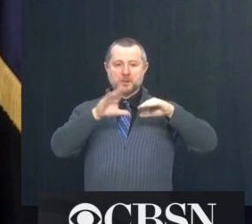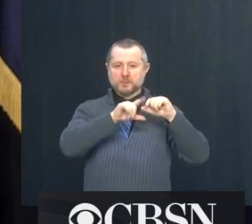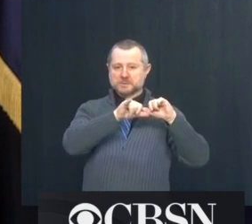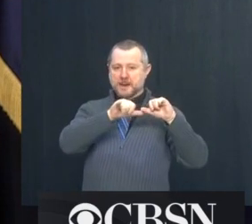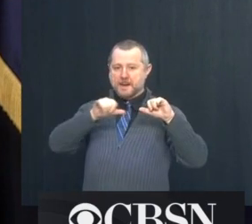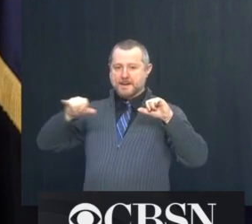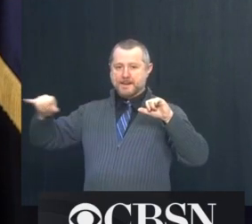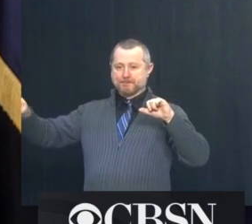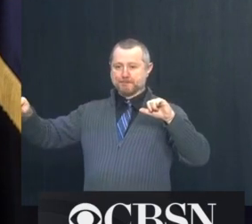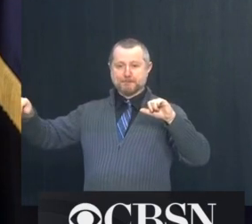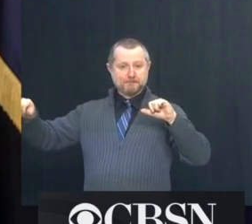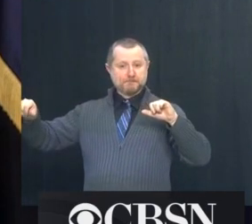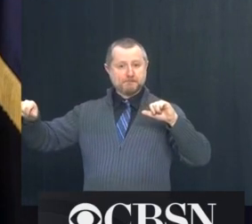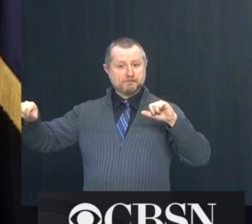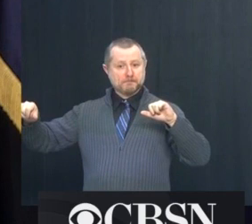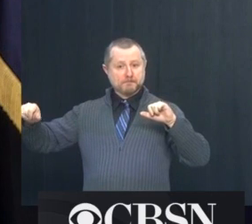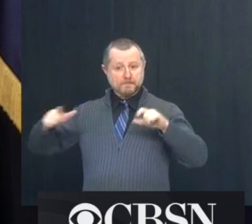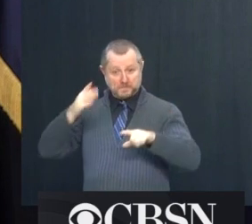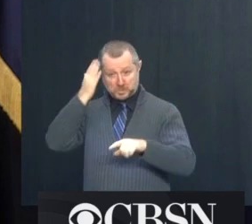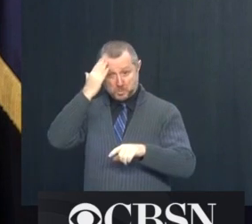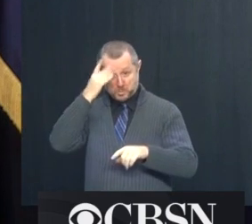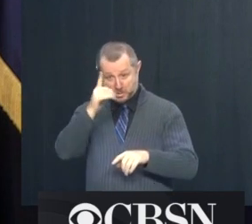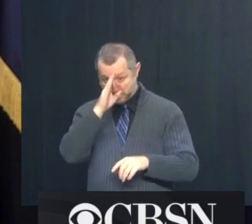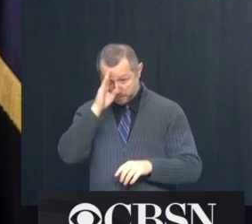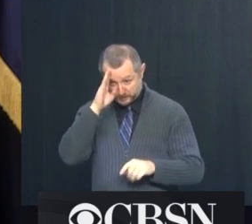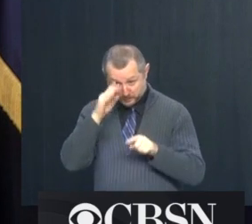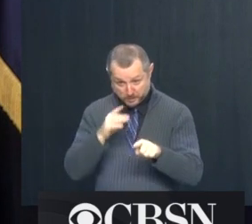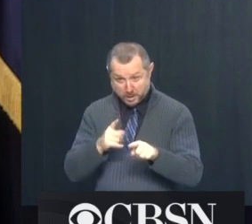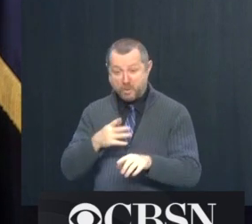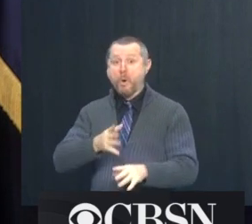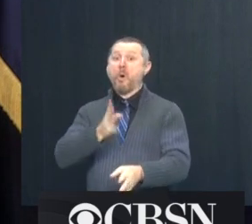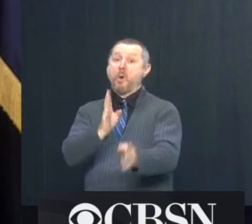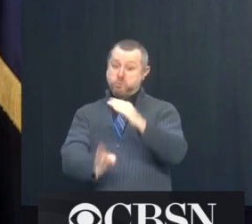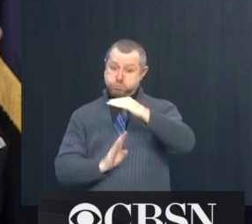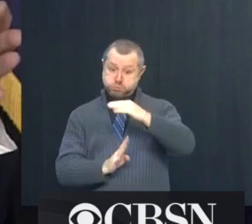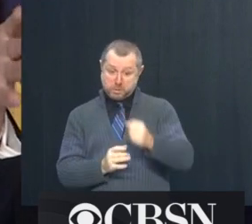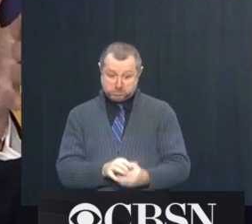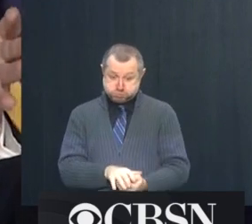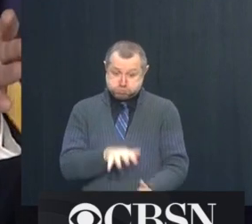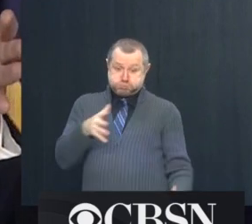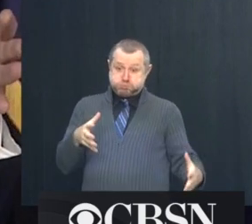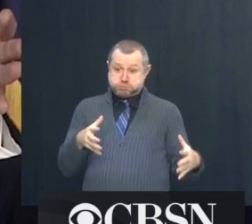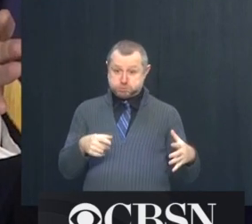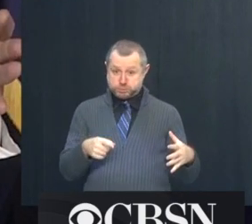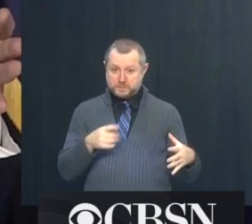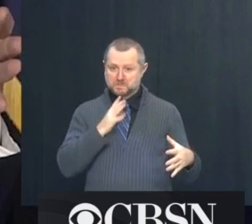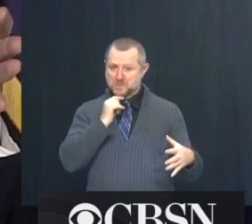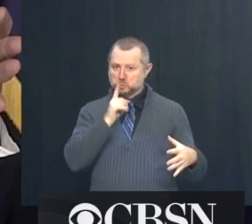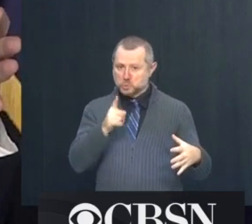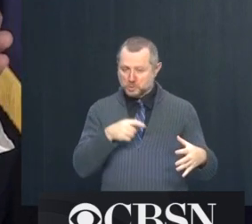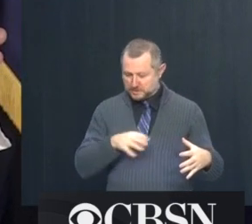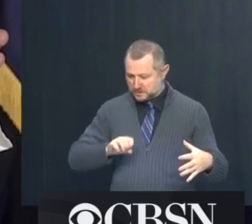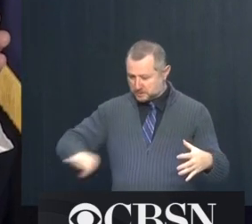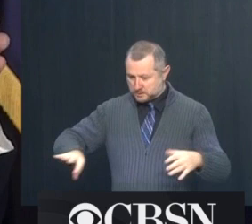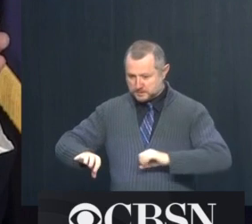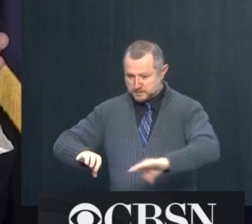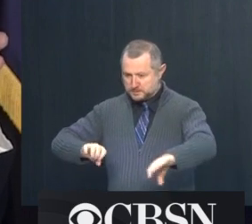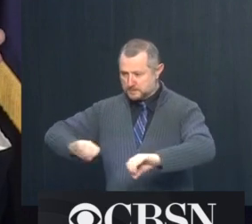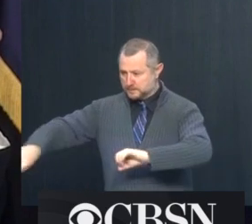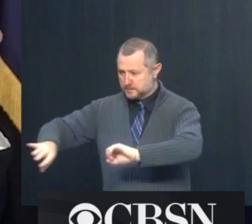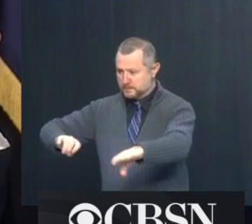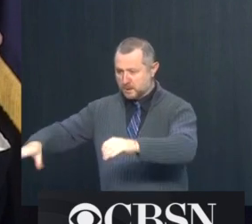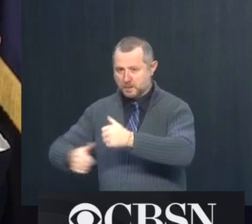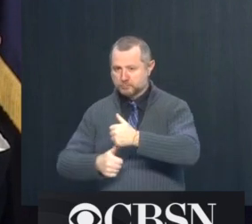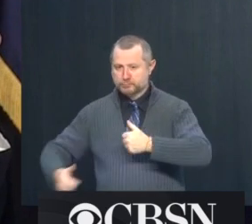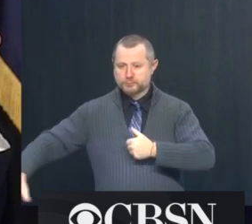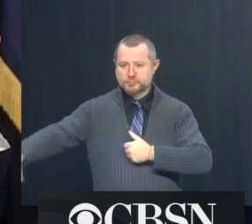went through it in the spring. Make sure that hospital and the ones surrounding it have